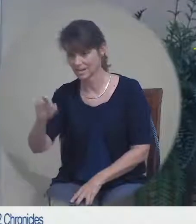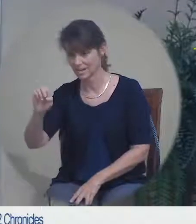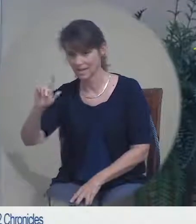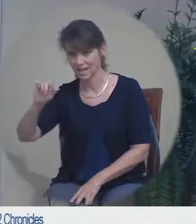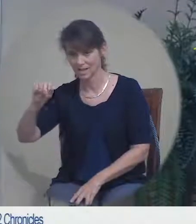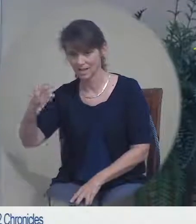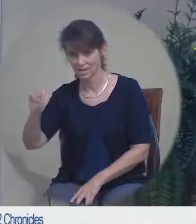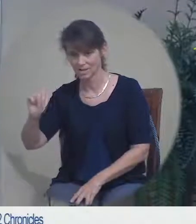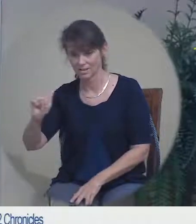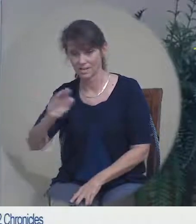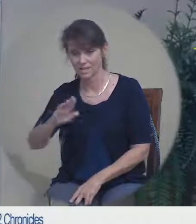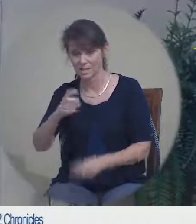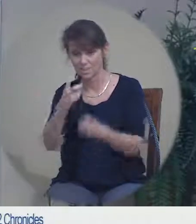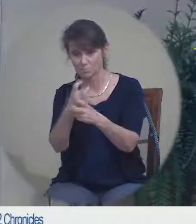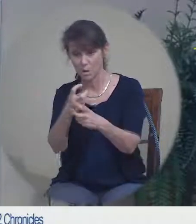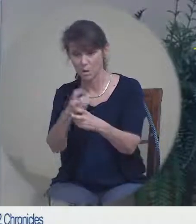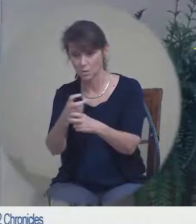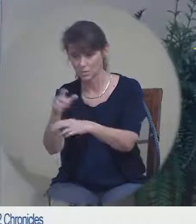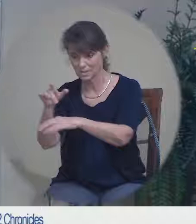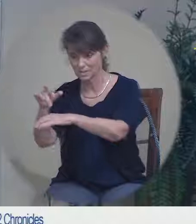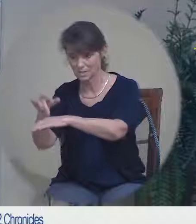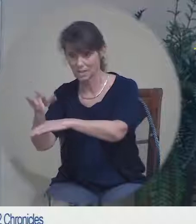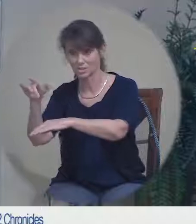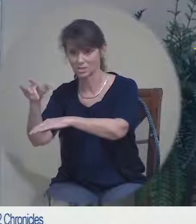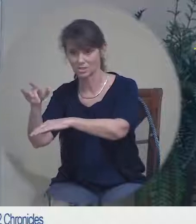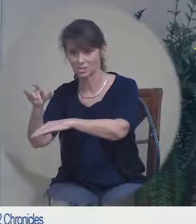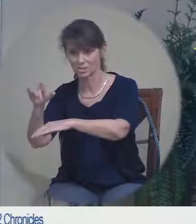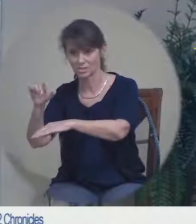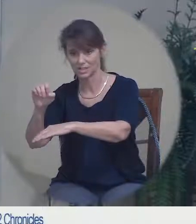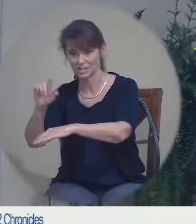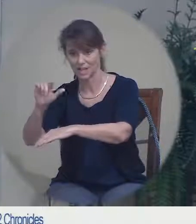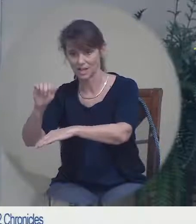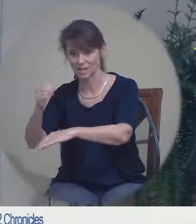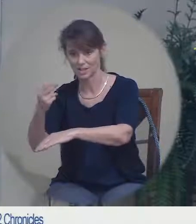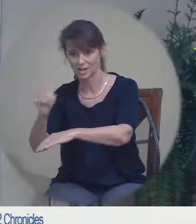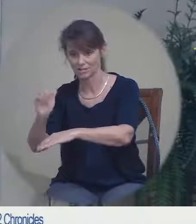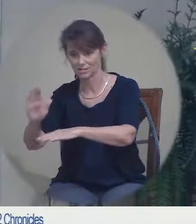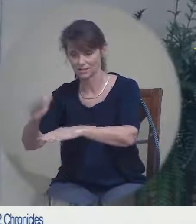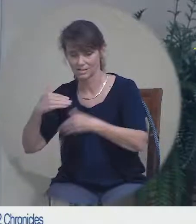I mean, here we've got this power from beyond the grave.